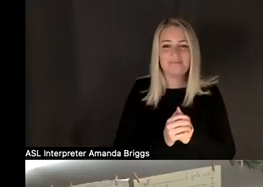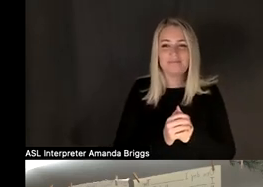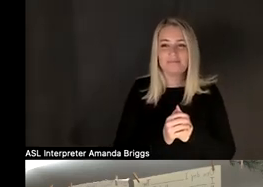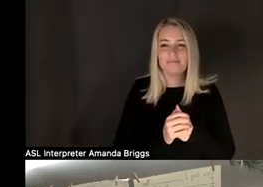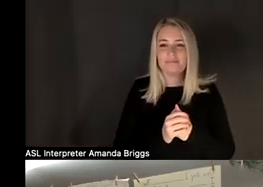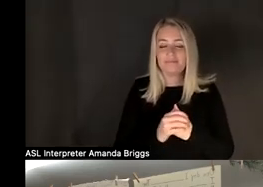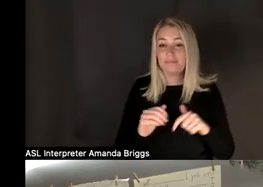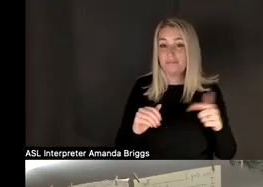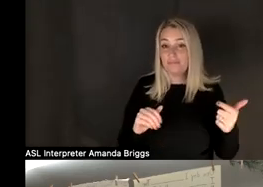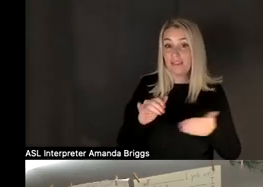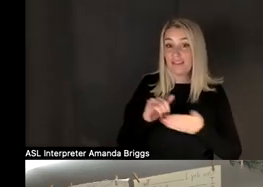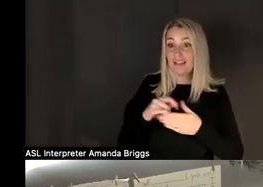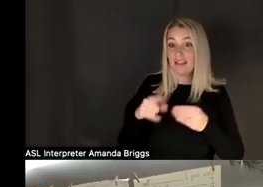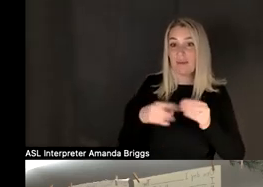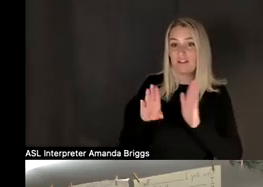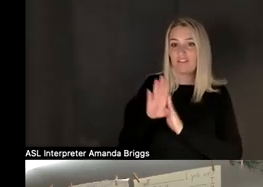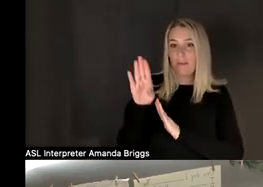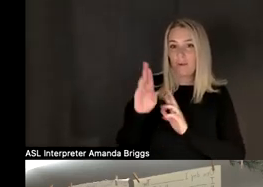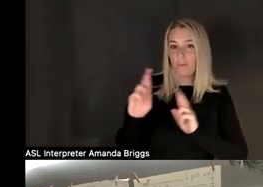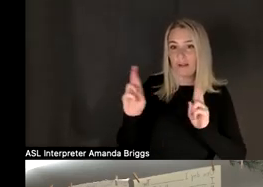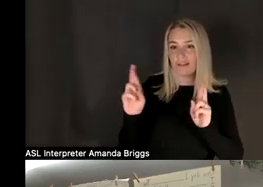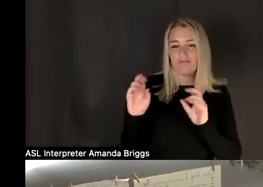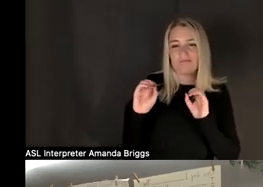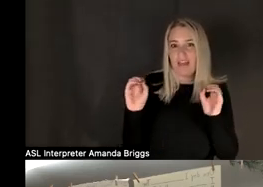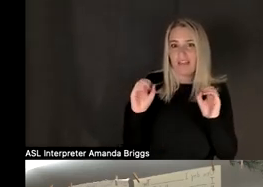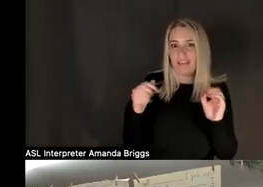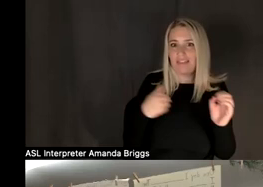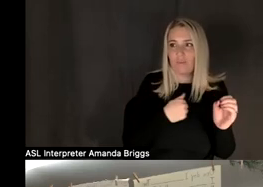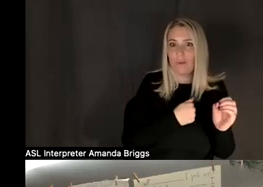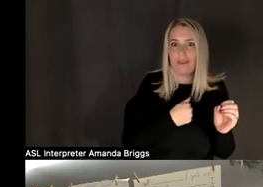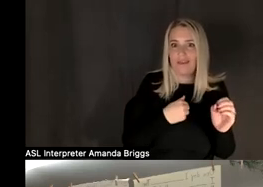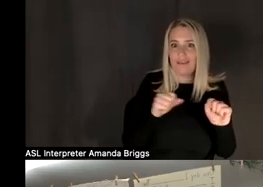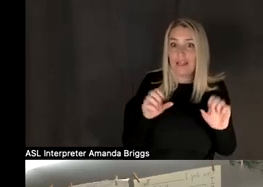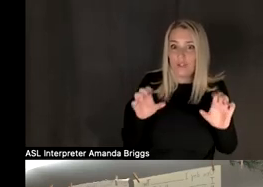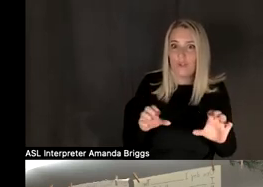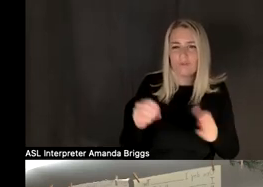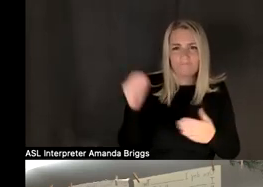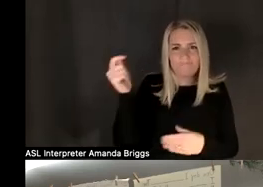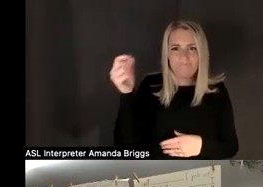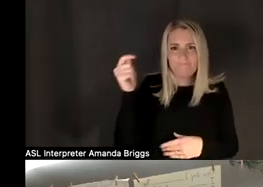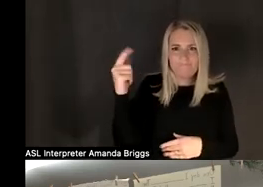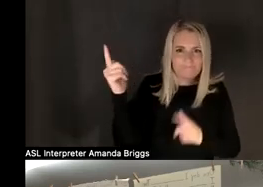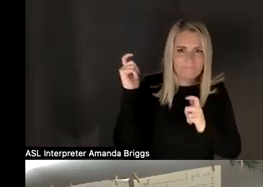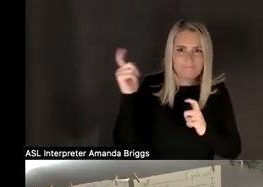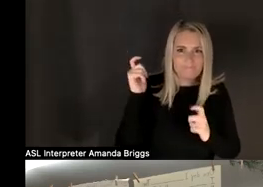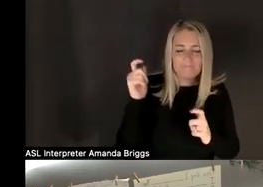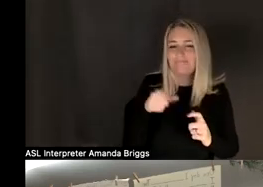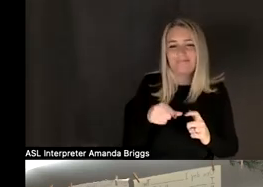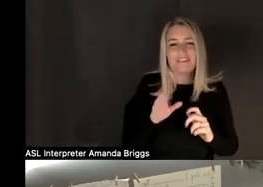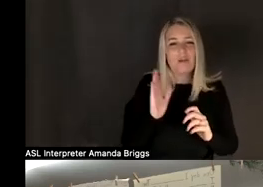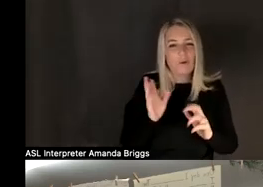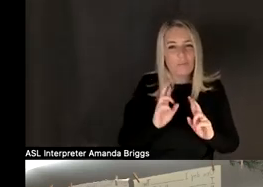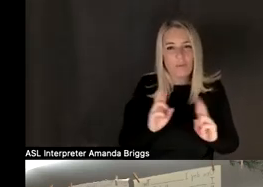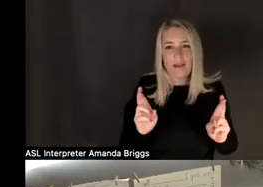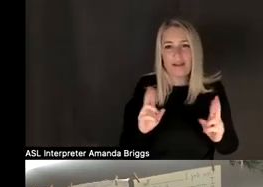readiness. There's nothing that any of us can do to speed that up. Kids are ready when they're ready. So it's really important for us